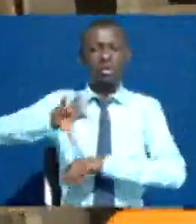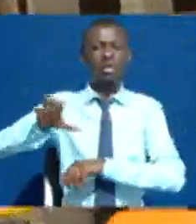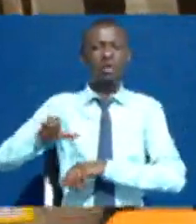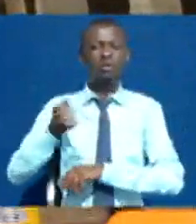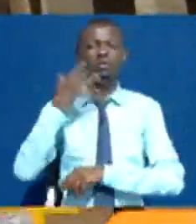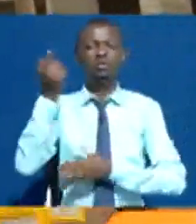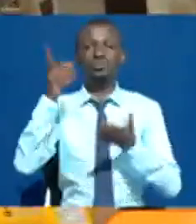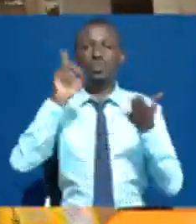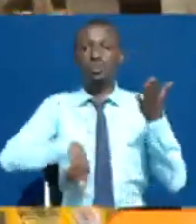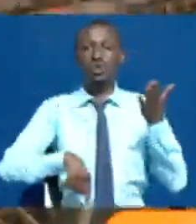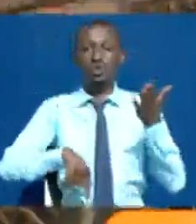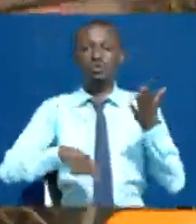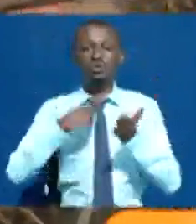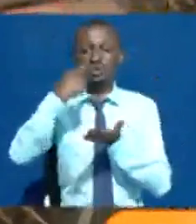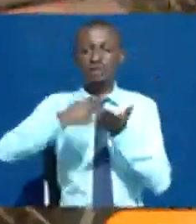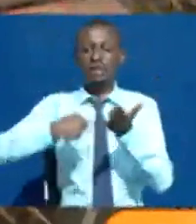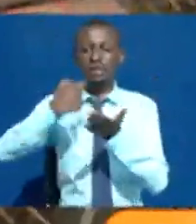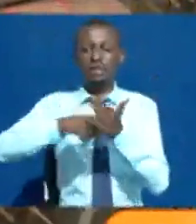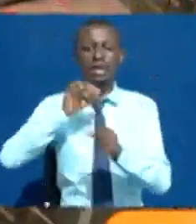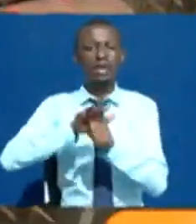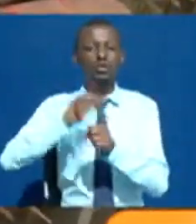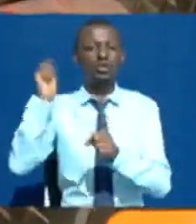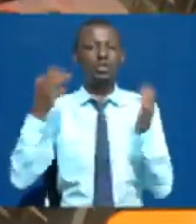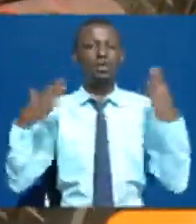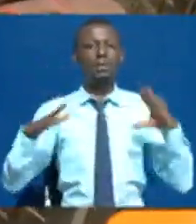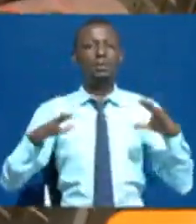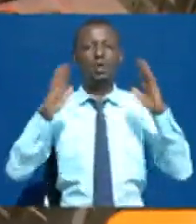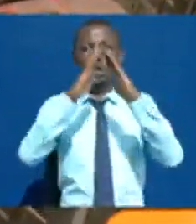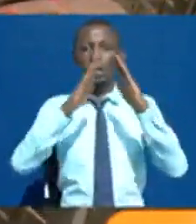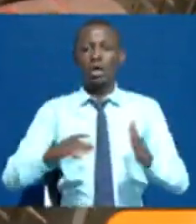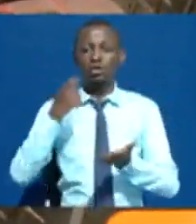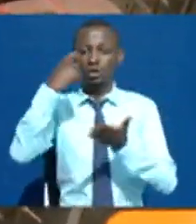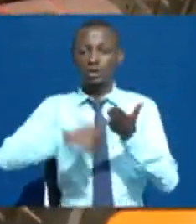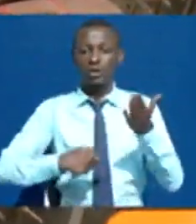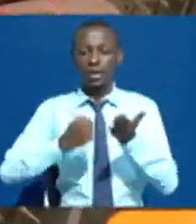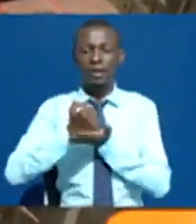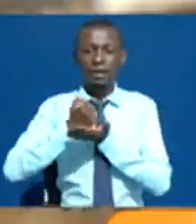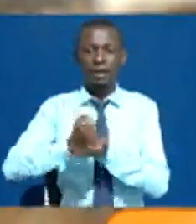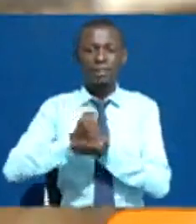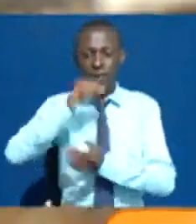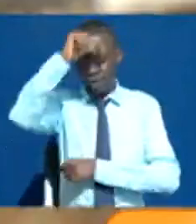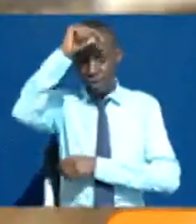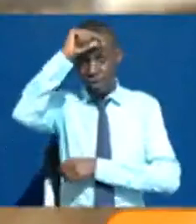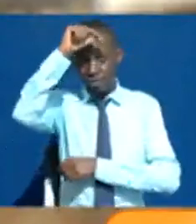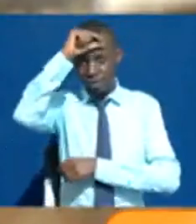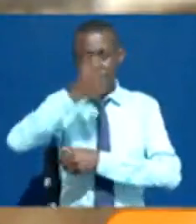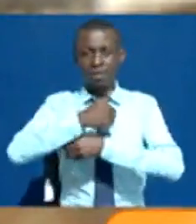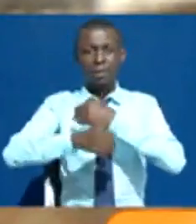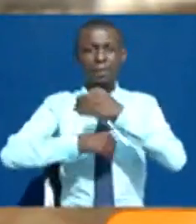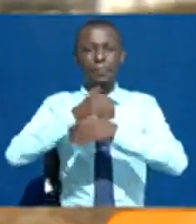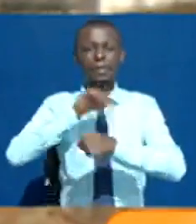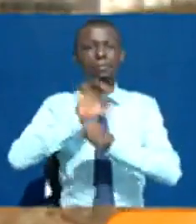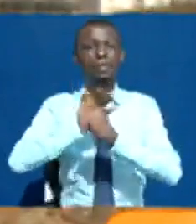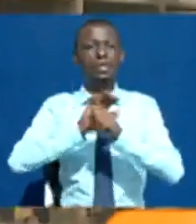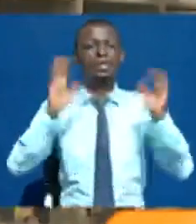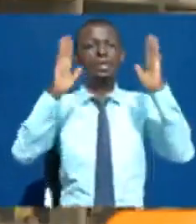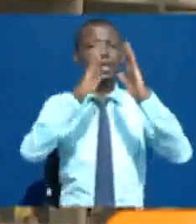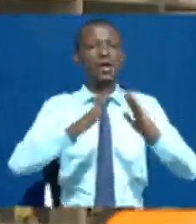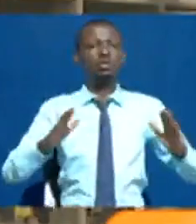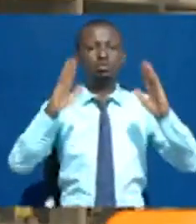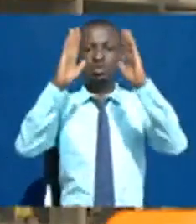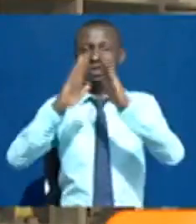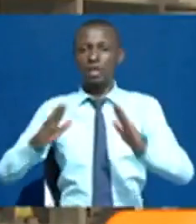that despite layers of taxes on Kenyans, the housing levy is enabling the government to build houses in large quantities to